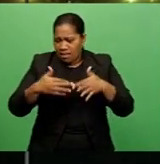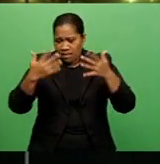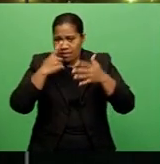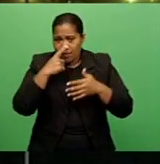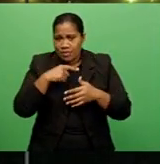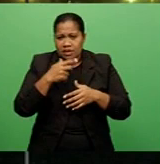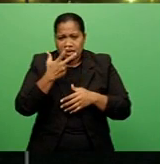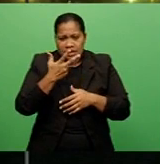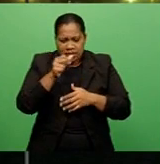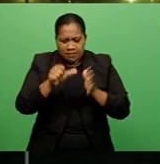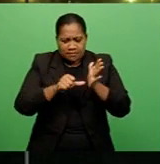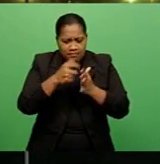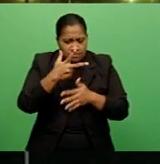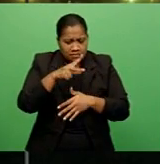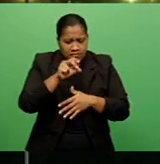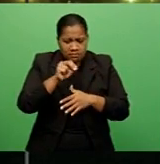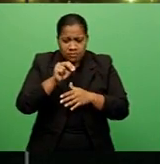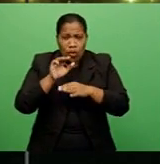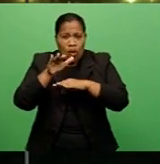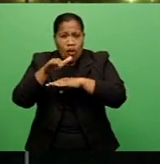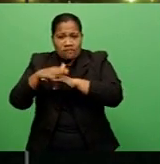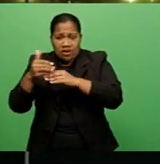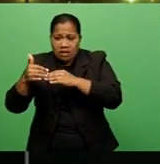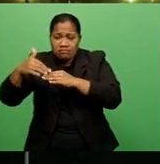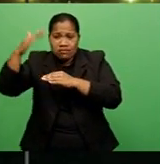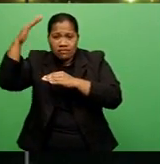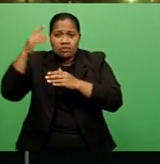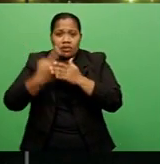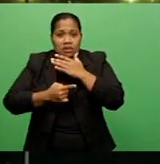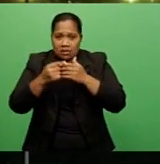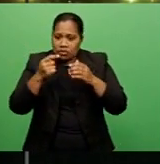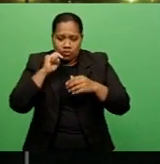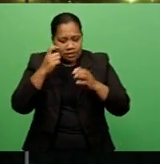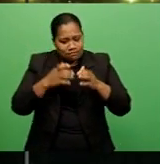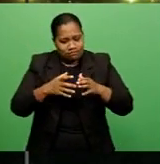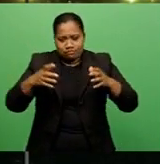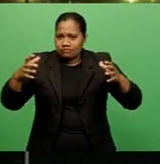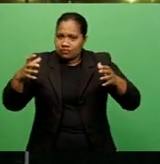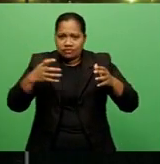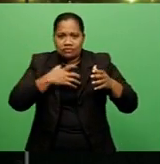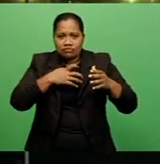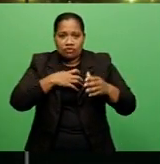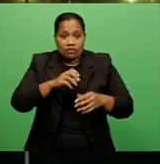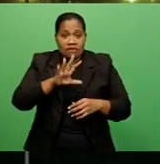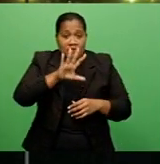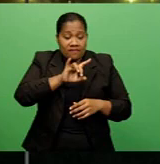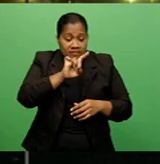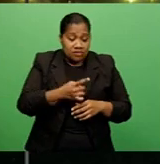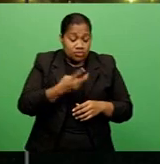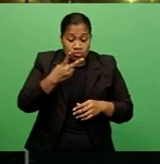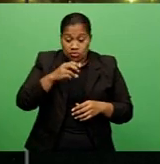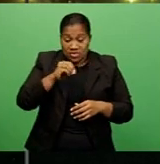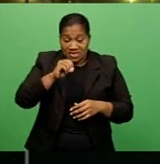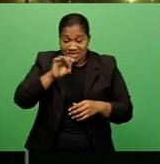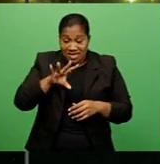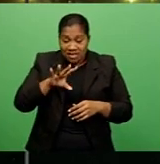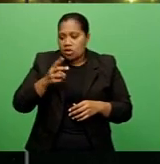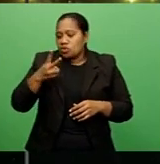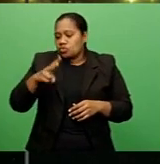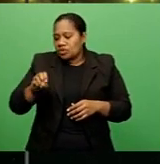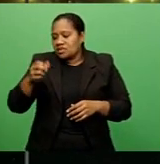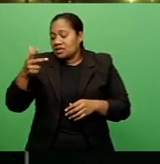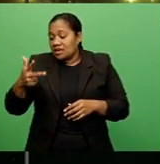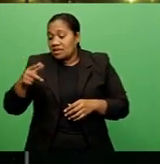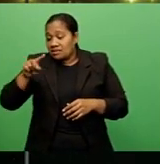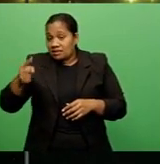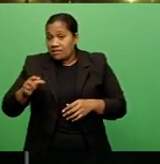and over is also expected to increase rapidly from 5,000 in 2010 to 28,500